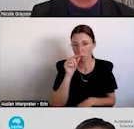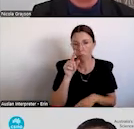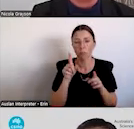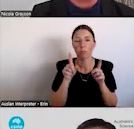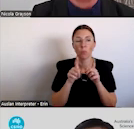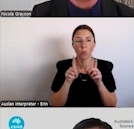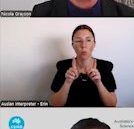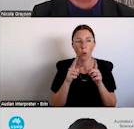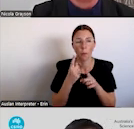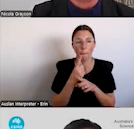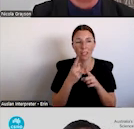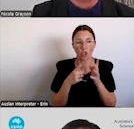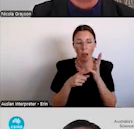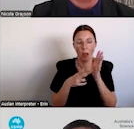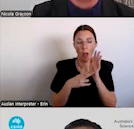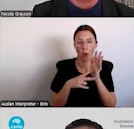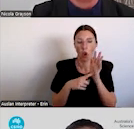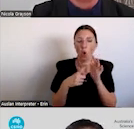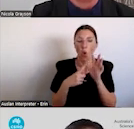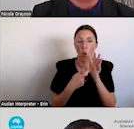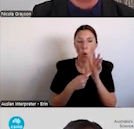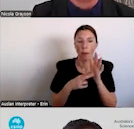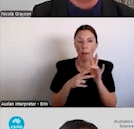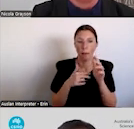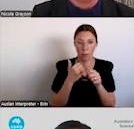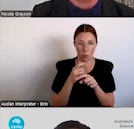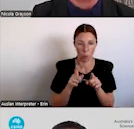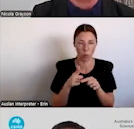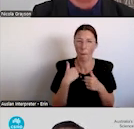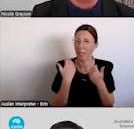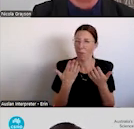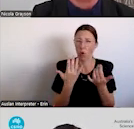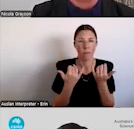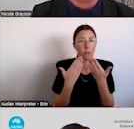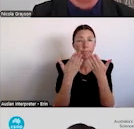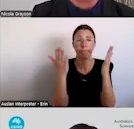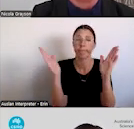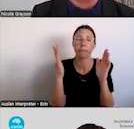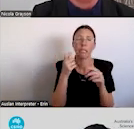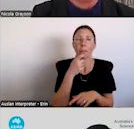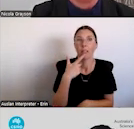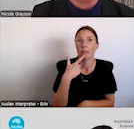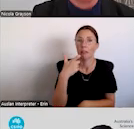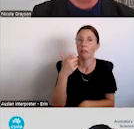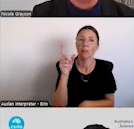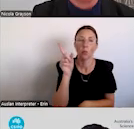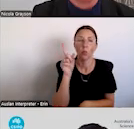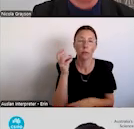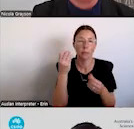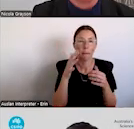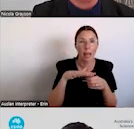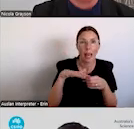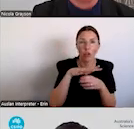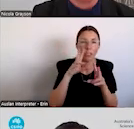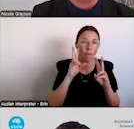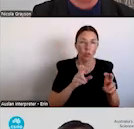unlearning as well. So I'm giving you a very high level taste of what are some of the areas of research we're